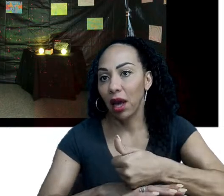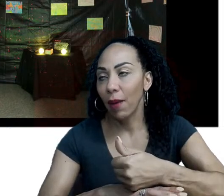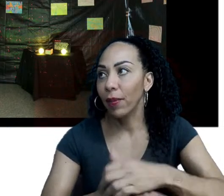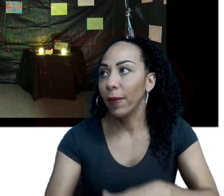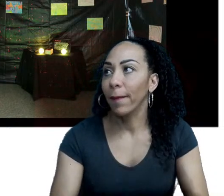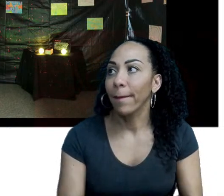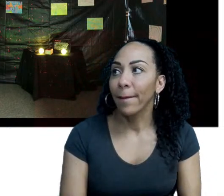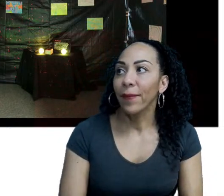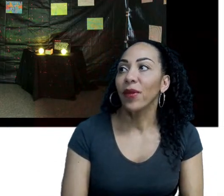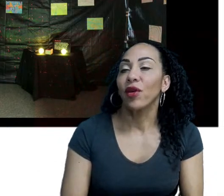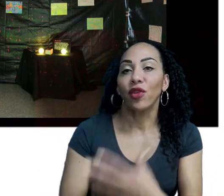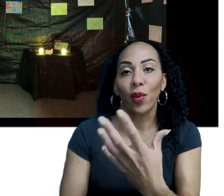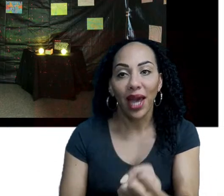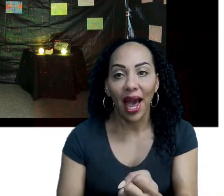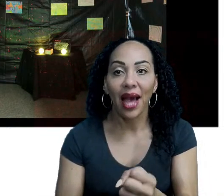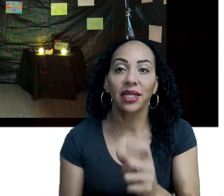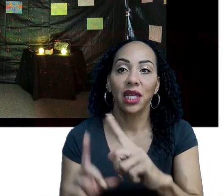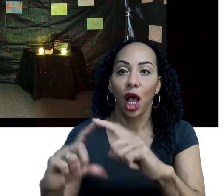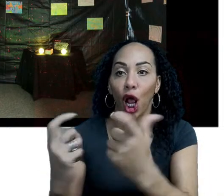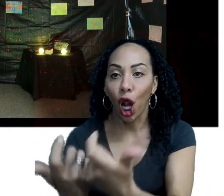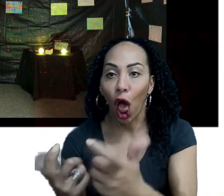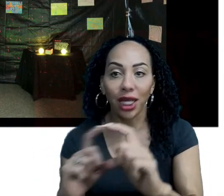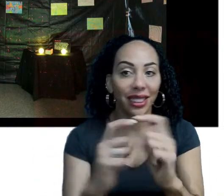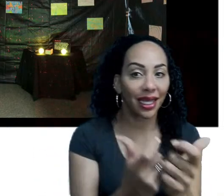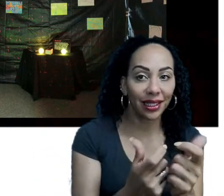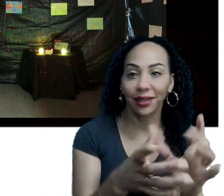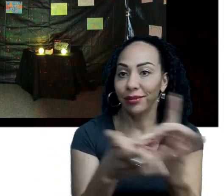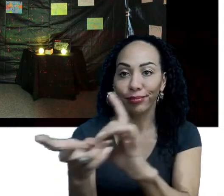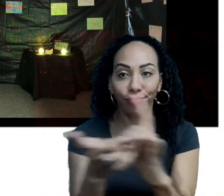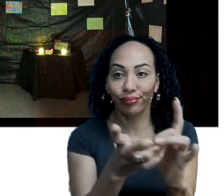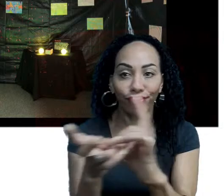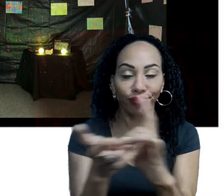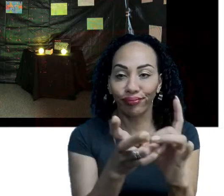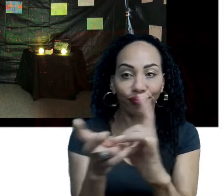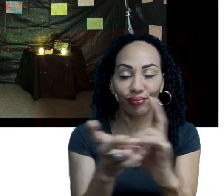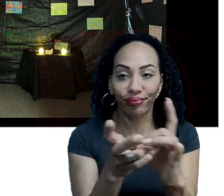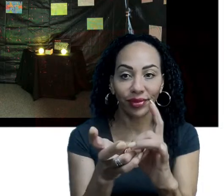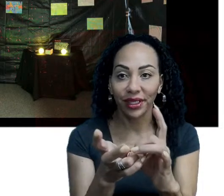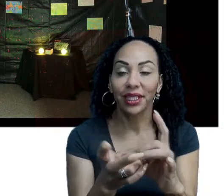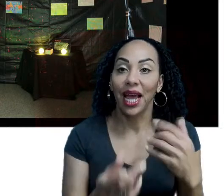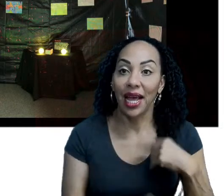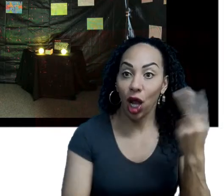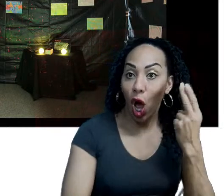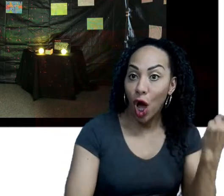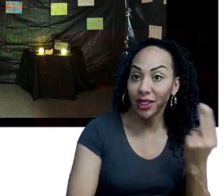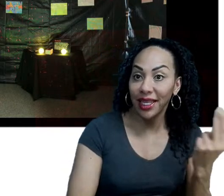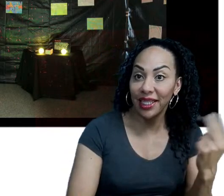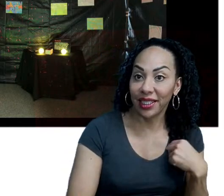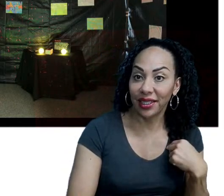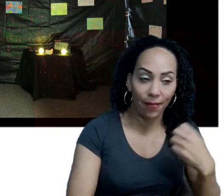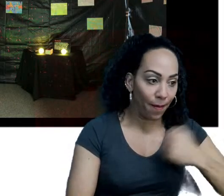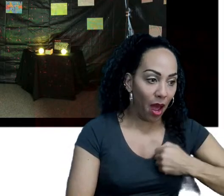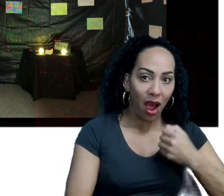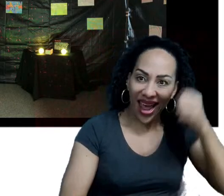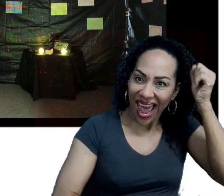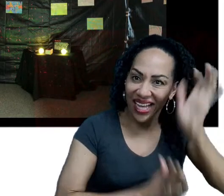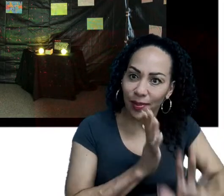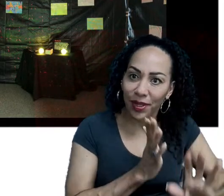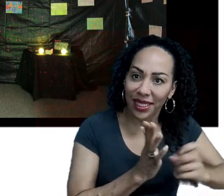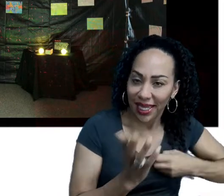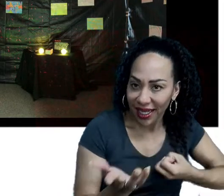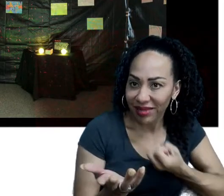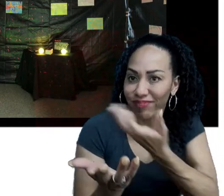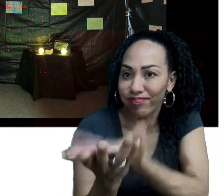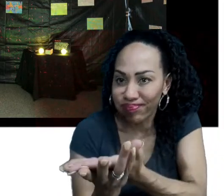classes. And gave the opportunity for artists to go in, share their expertise, and also kind of explore how that might be actually